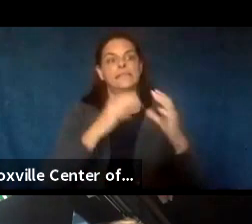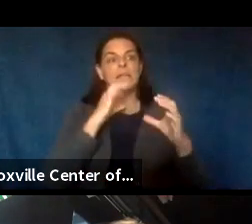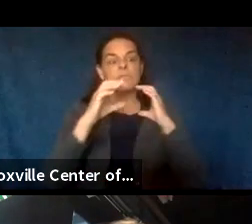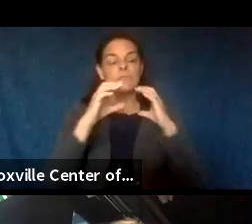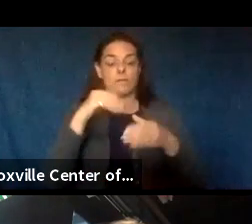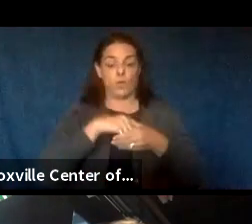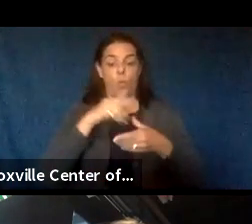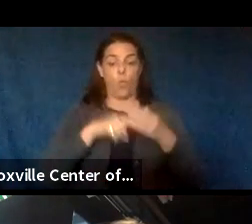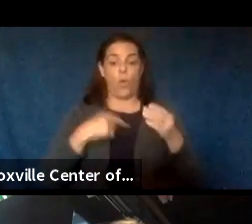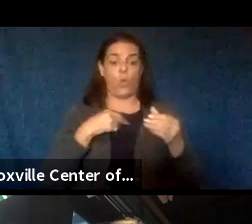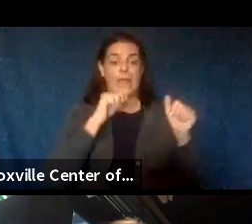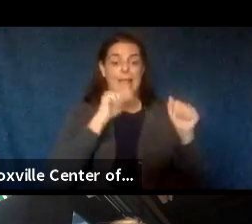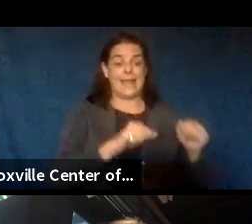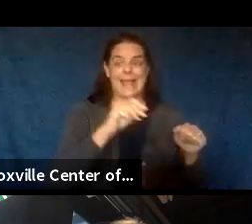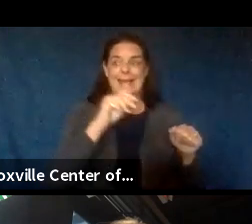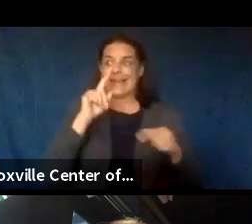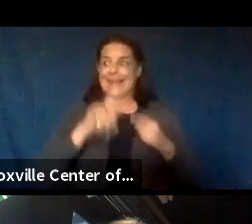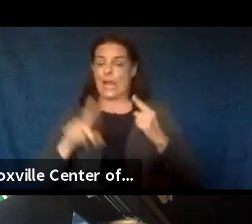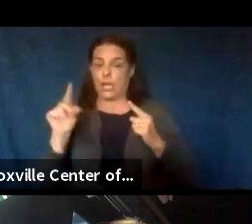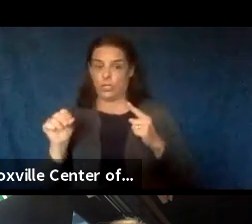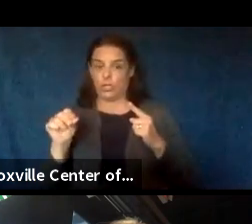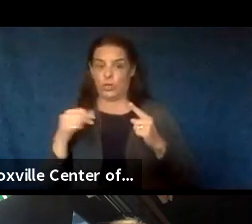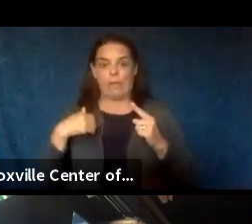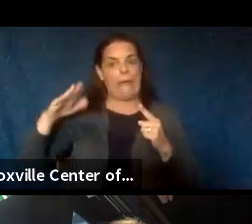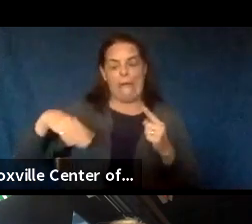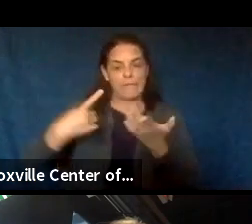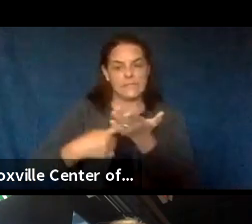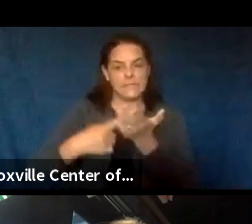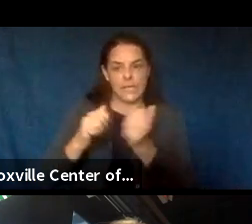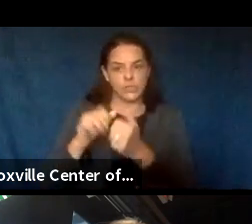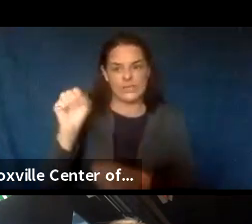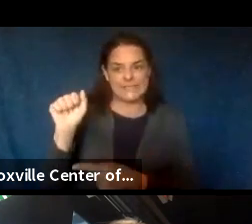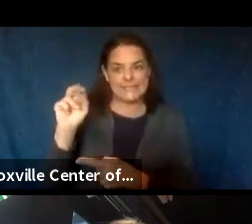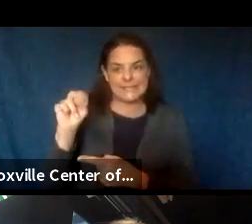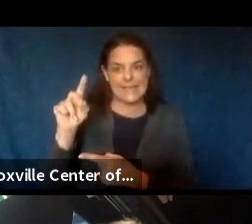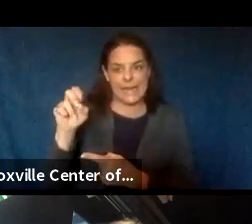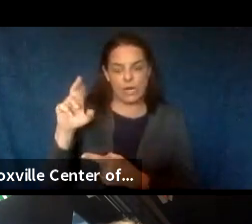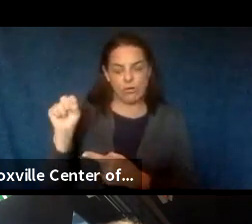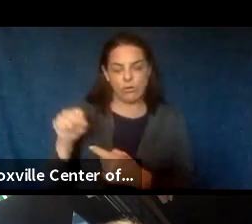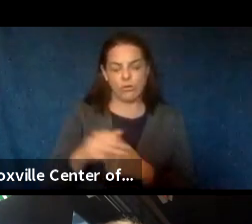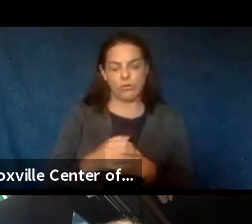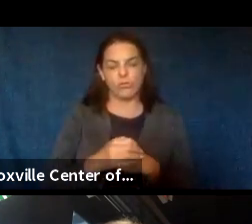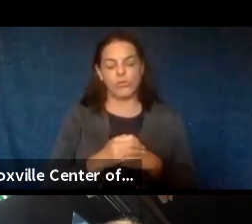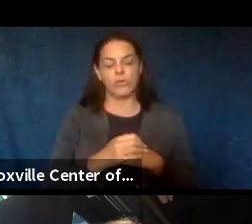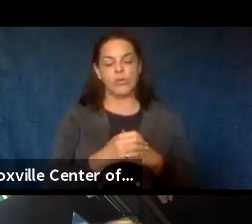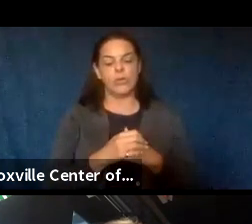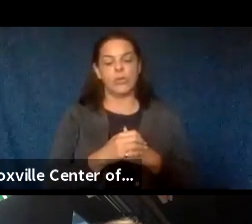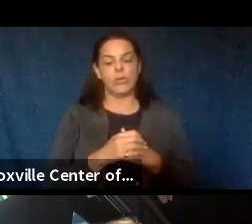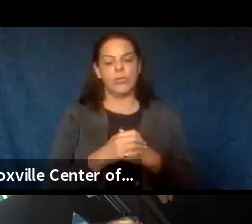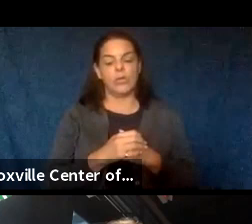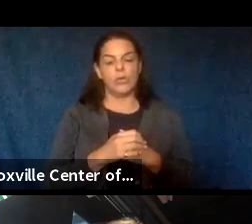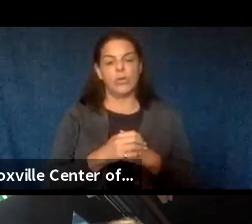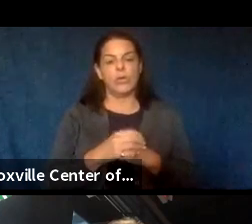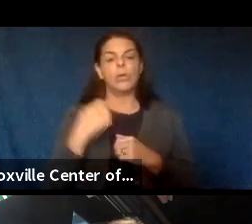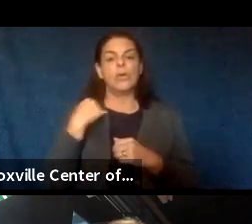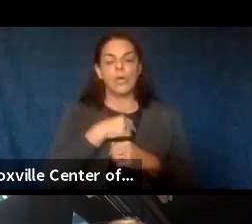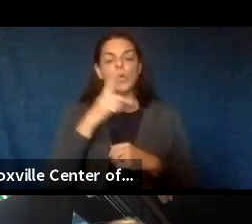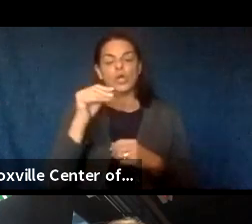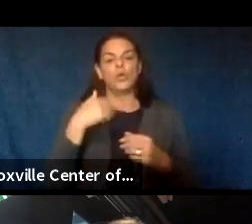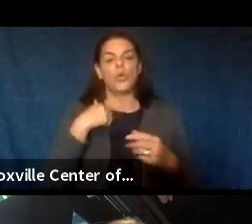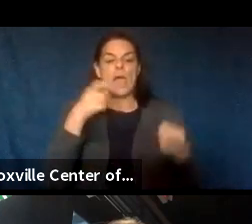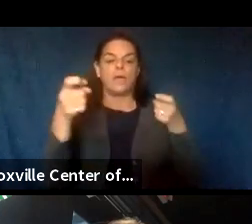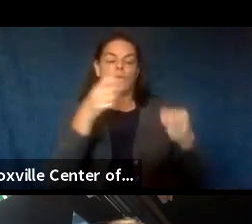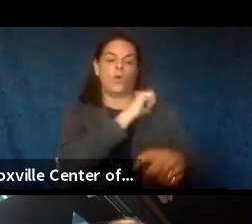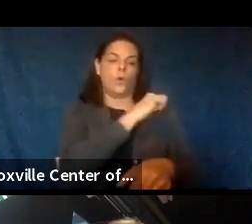about that. I've yet to have that conversation with Mr. Sanders. We do have a regulatory authority over